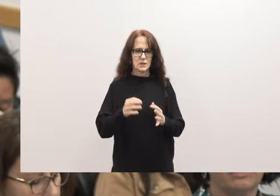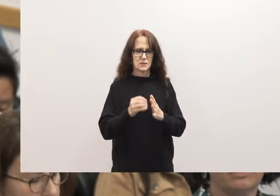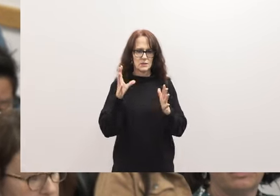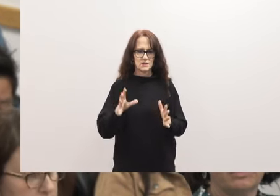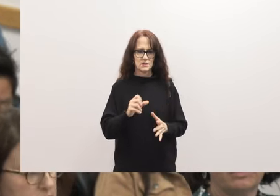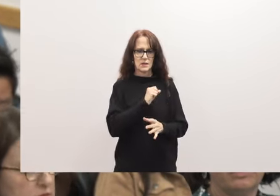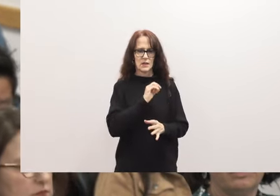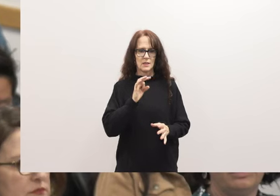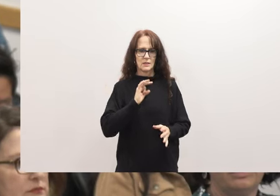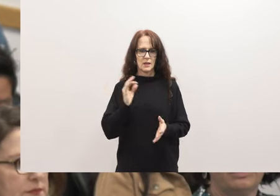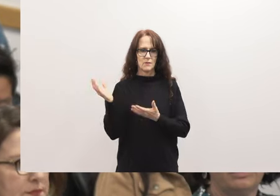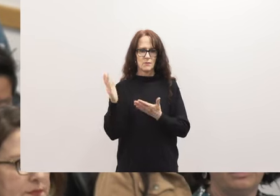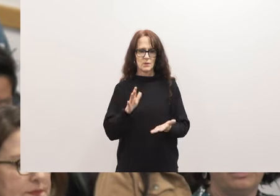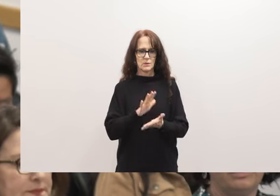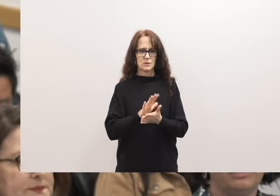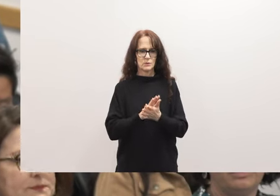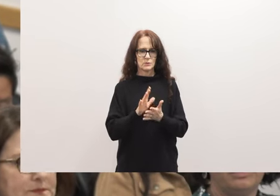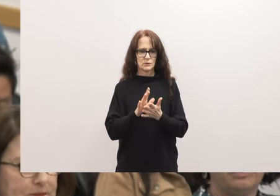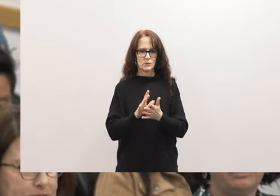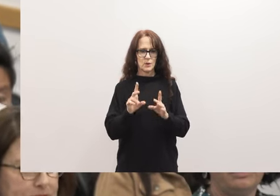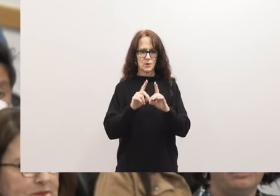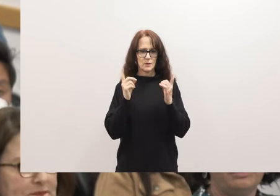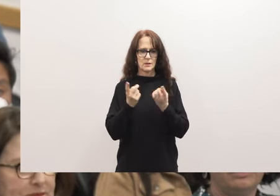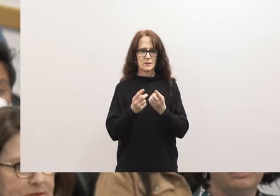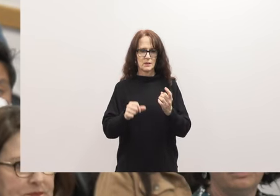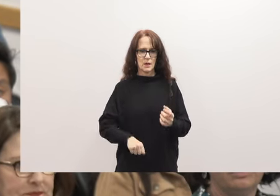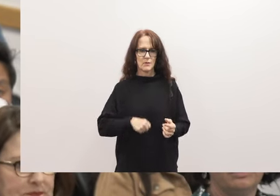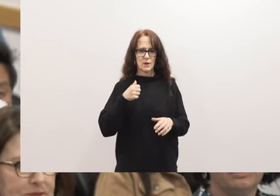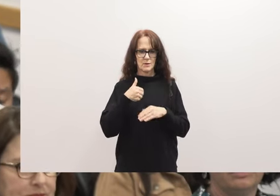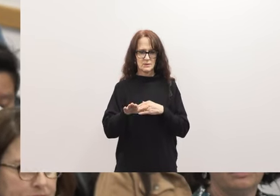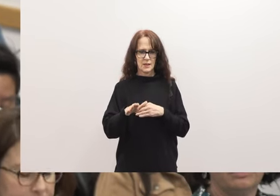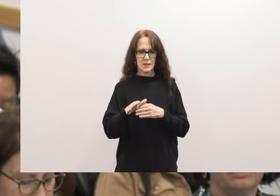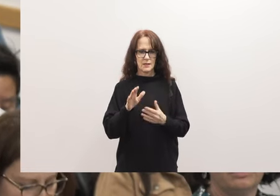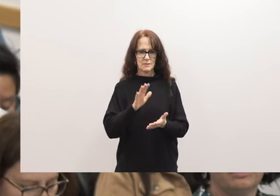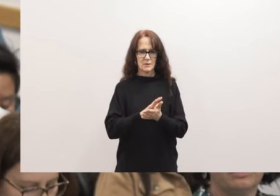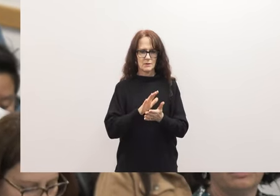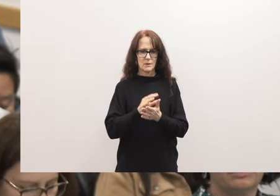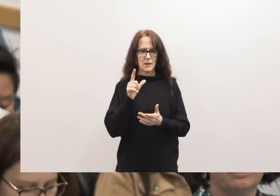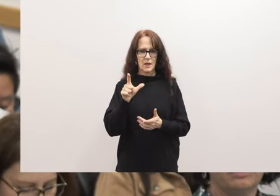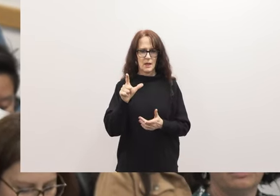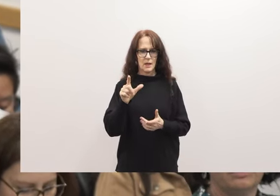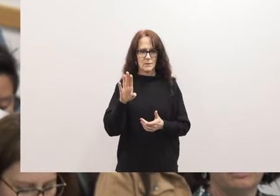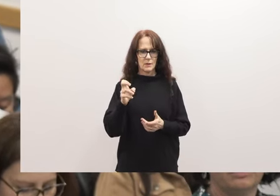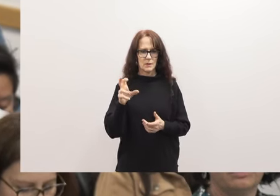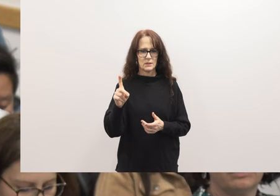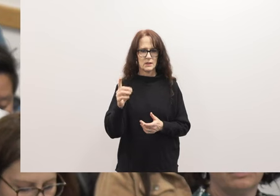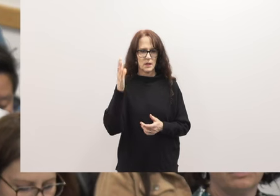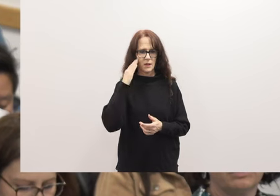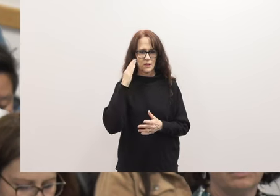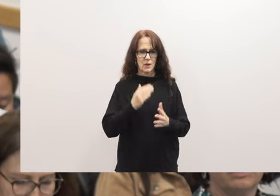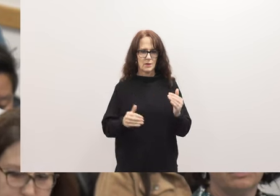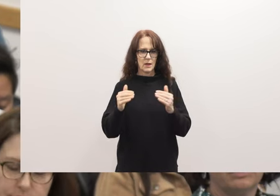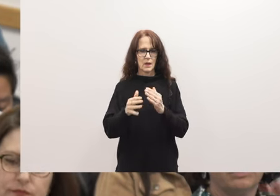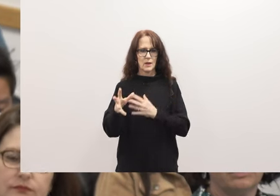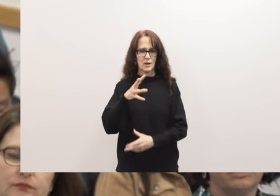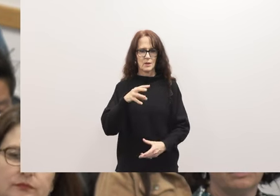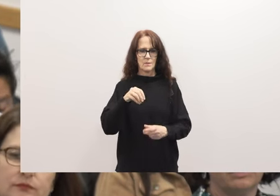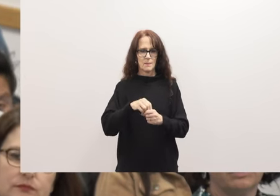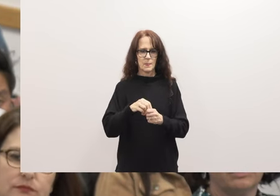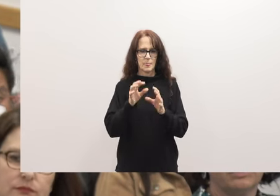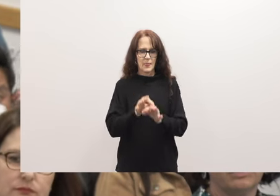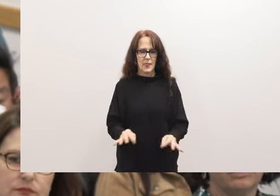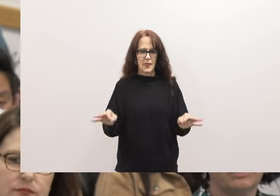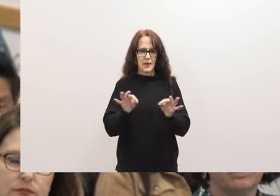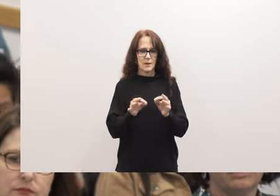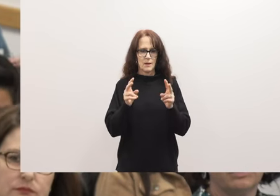and staff bring to our school district. I'm proud to send my children to school in Long Beach Unified because I know that equity and inclusion are core